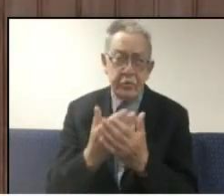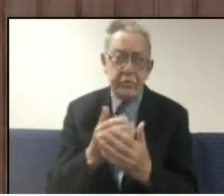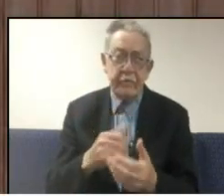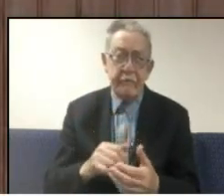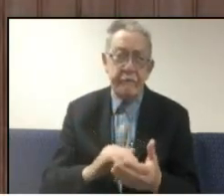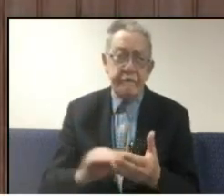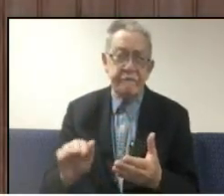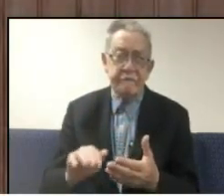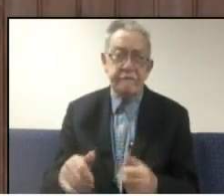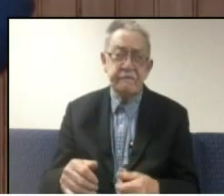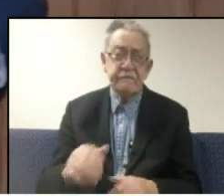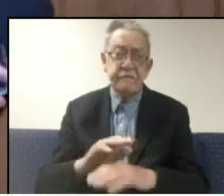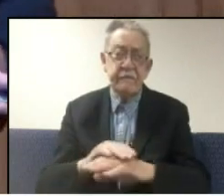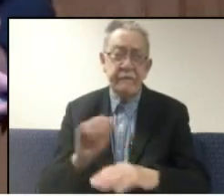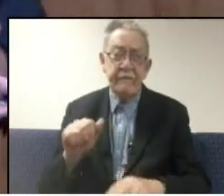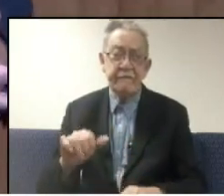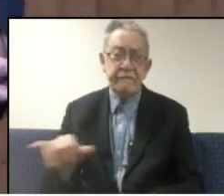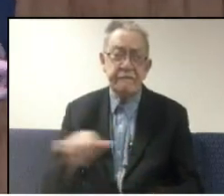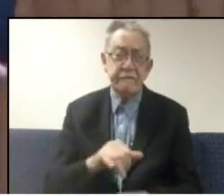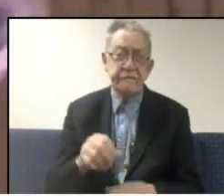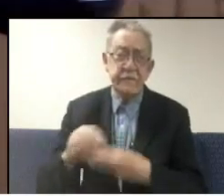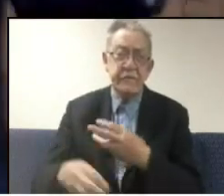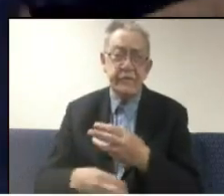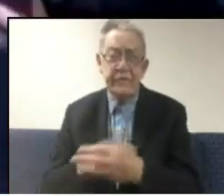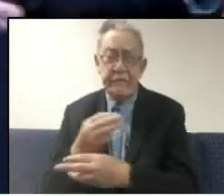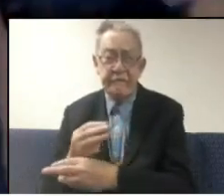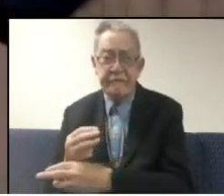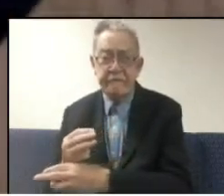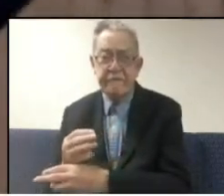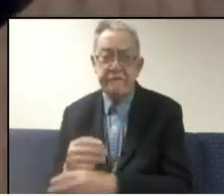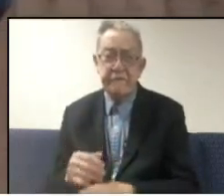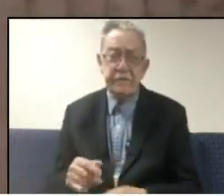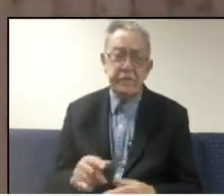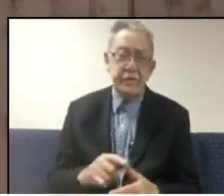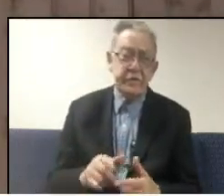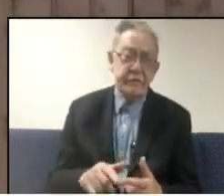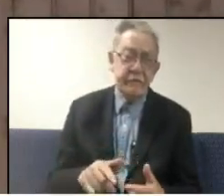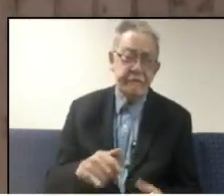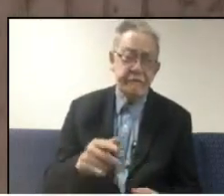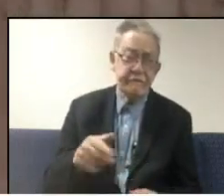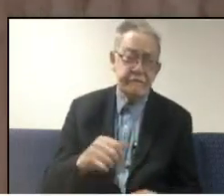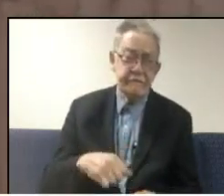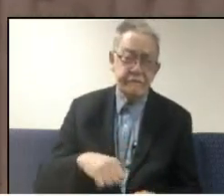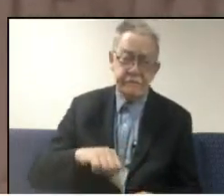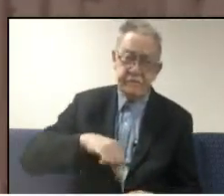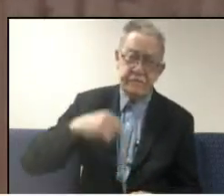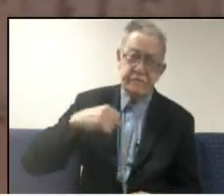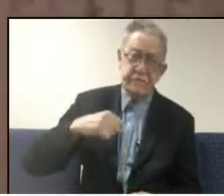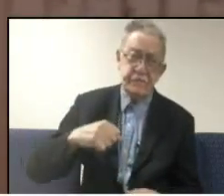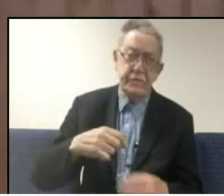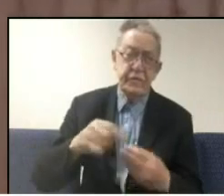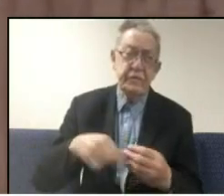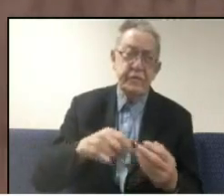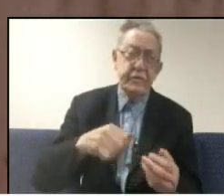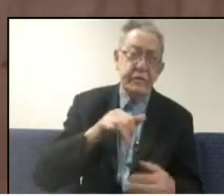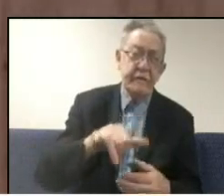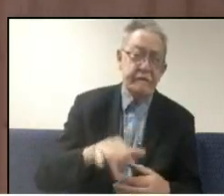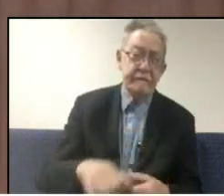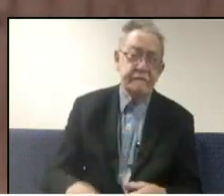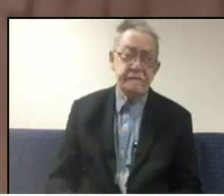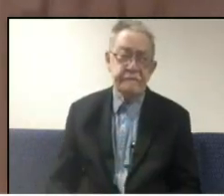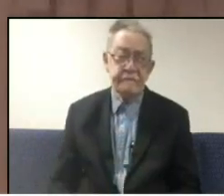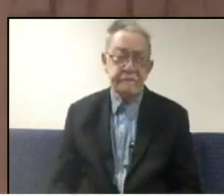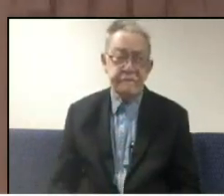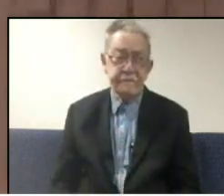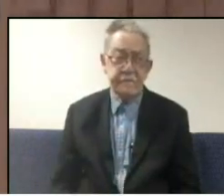His calling was like the world's. Because then you would say, well, I'm not a super athlete, so He's never going to call me, right? I'm